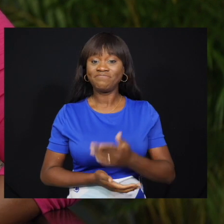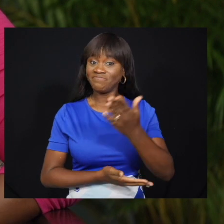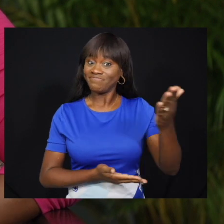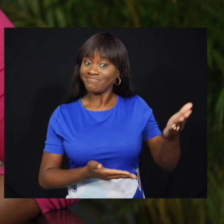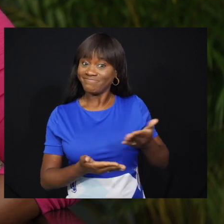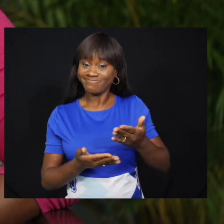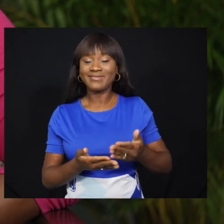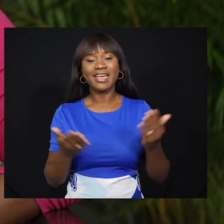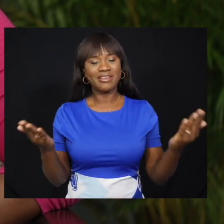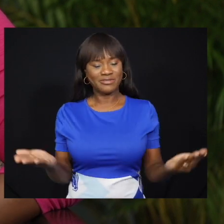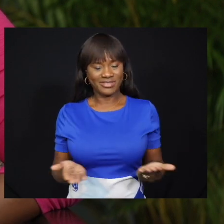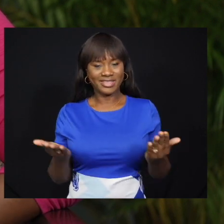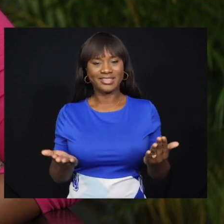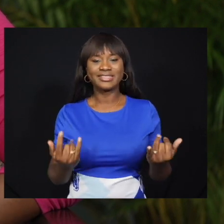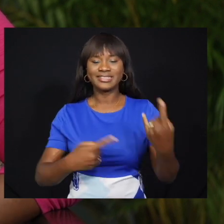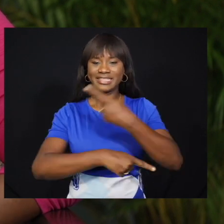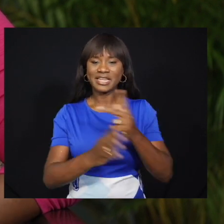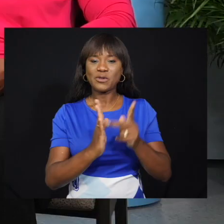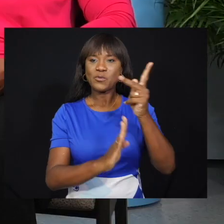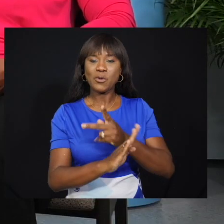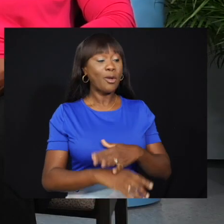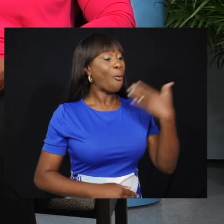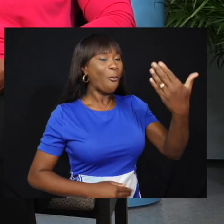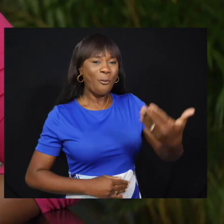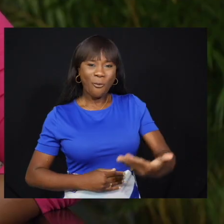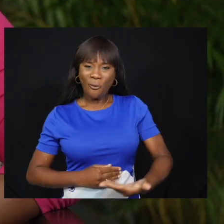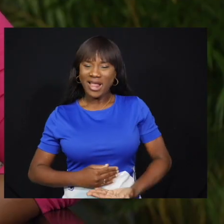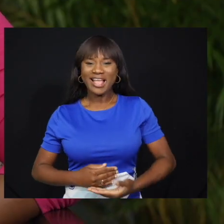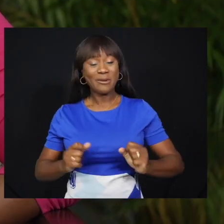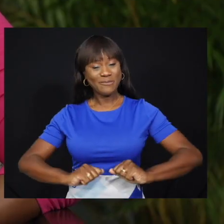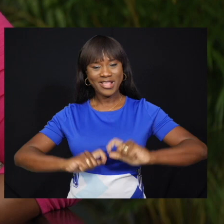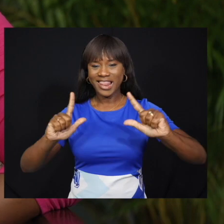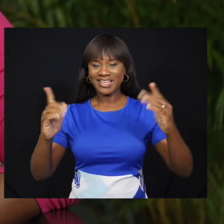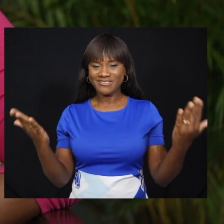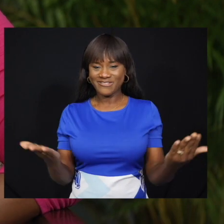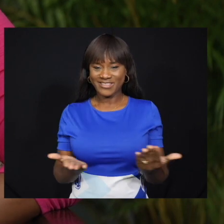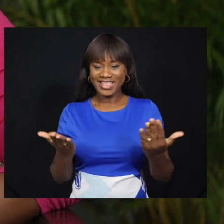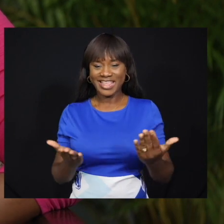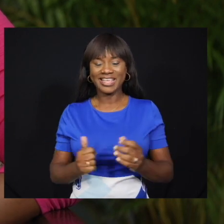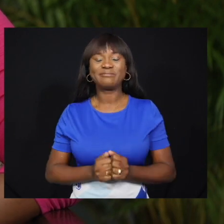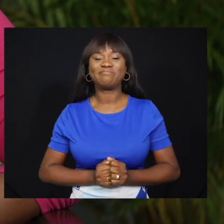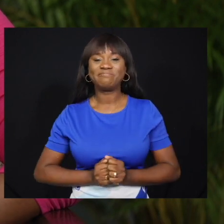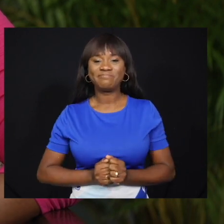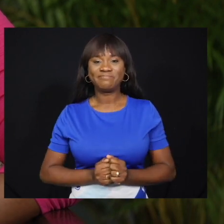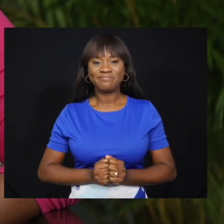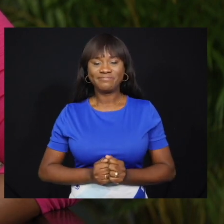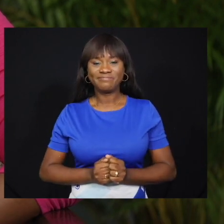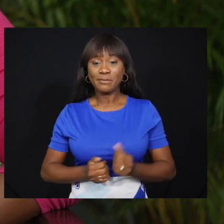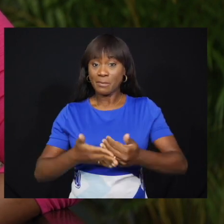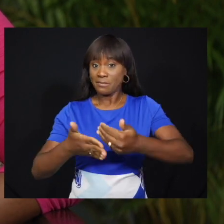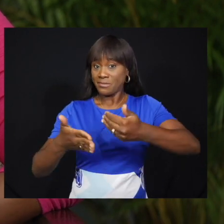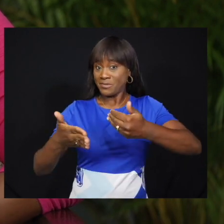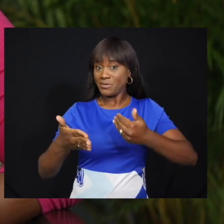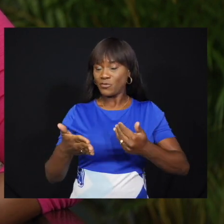have assembled ahead of us. Dr. Rouse, welcome. You're here live with me, joining us along the journey. Correct. Before we get